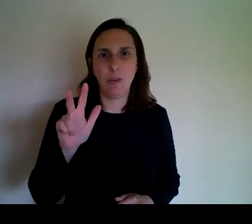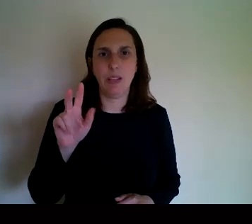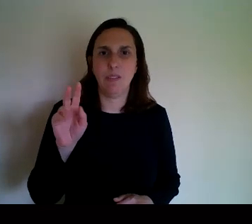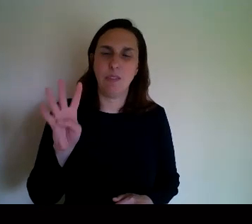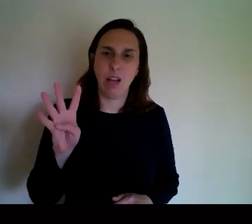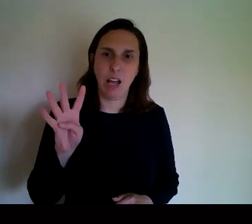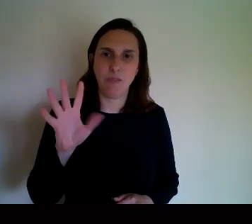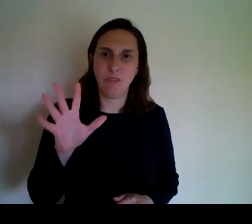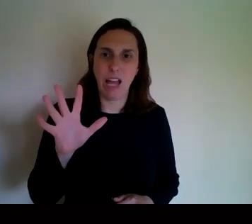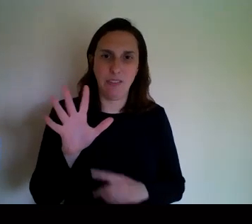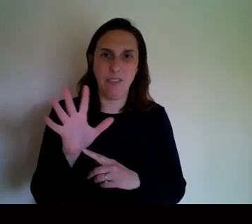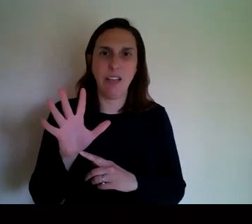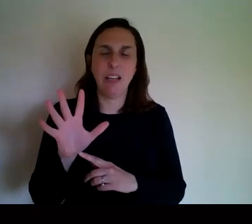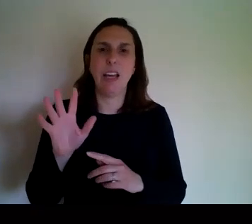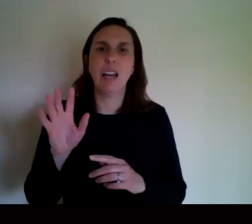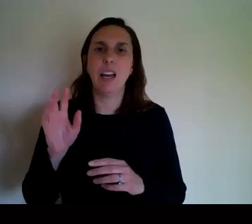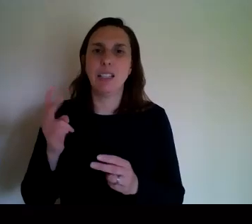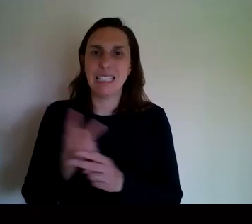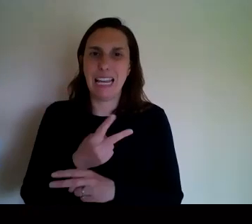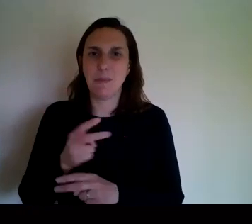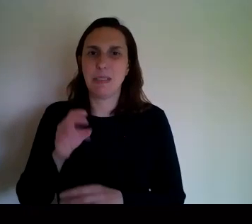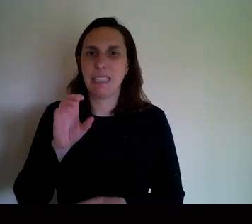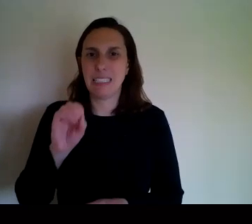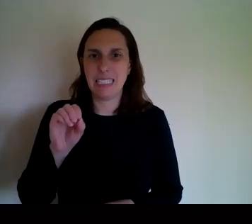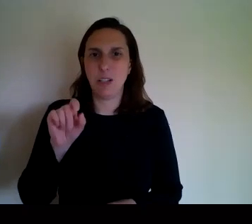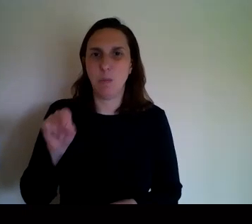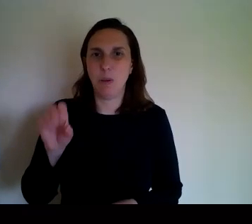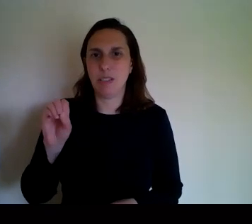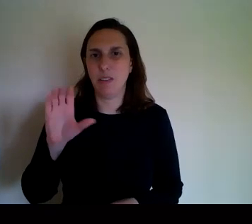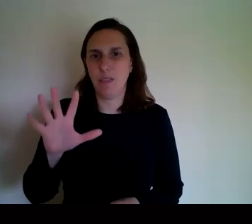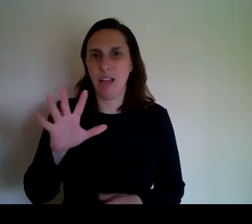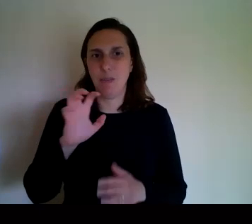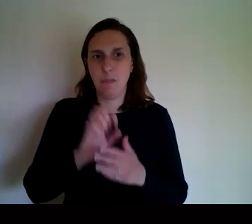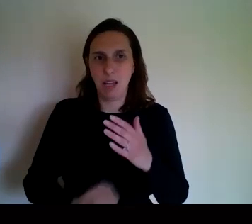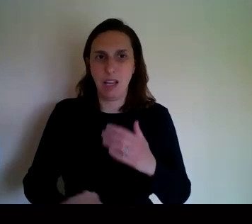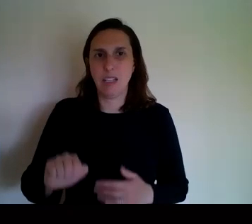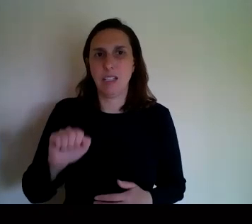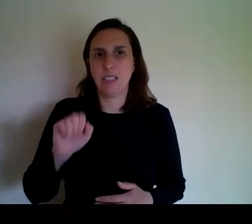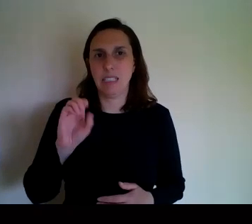0.35 times 0.05 minus